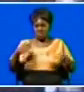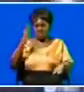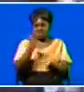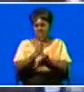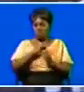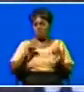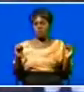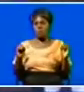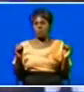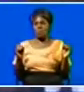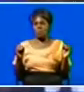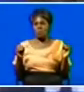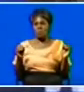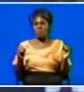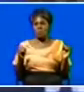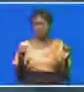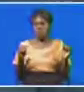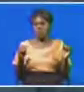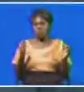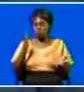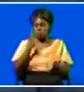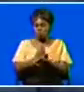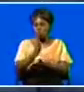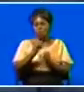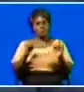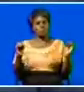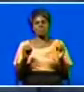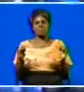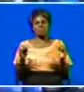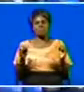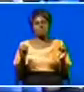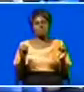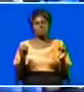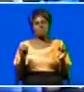genuine. He is not sincere. He is not honest.